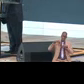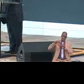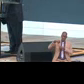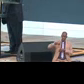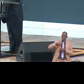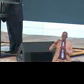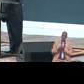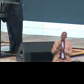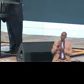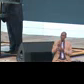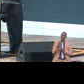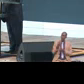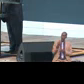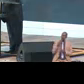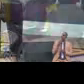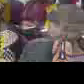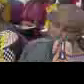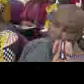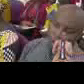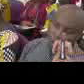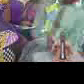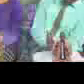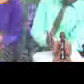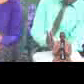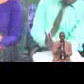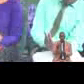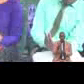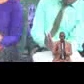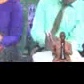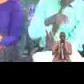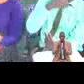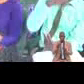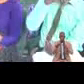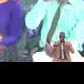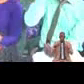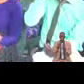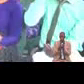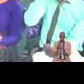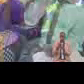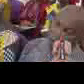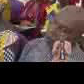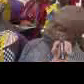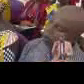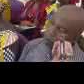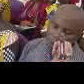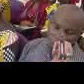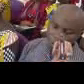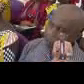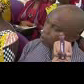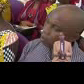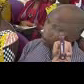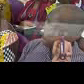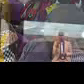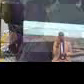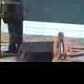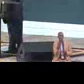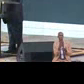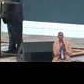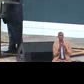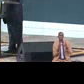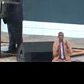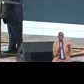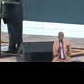me that is doing that. Do you accept that? I said, do you accept that? You find